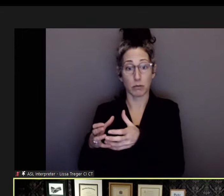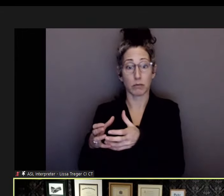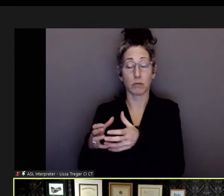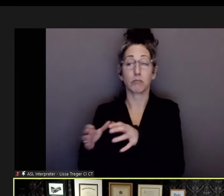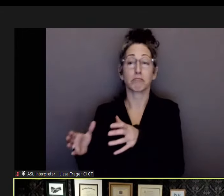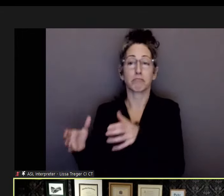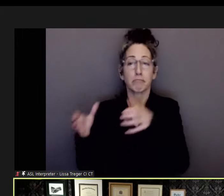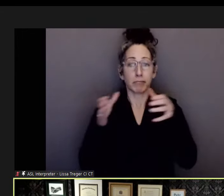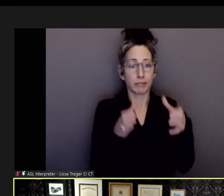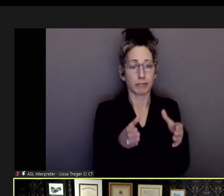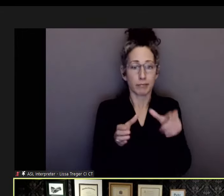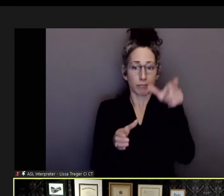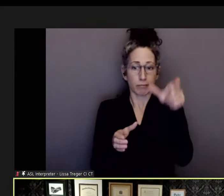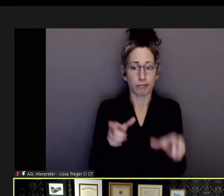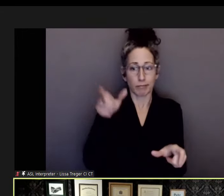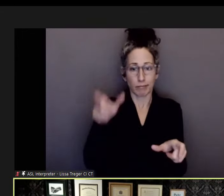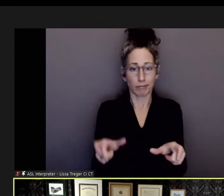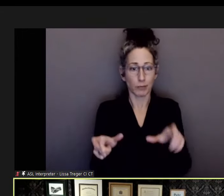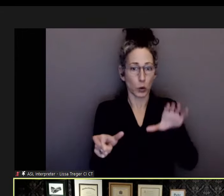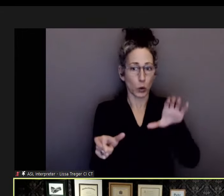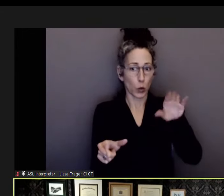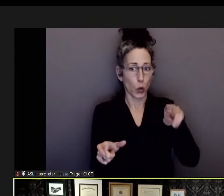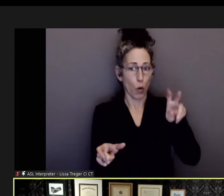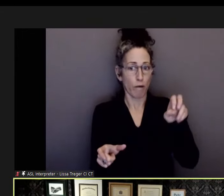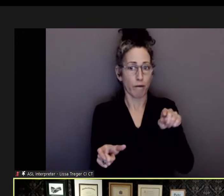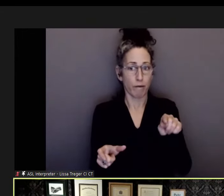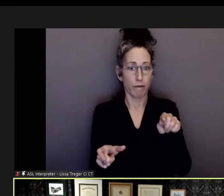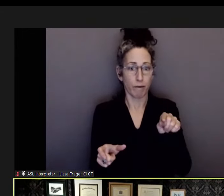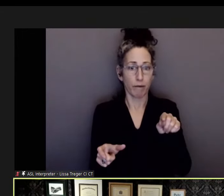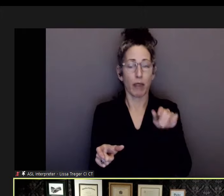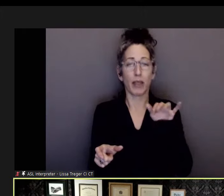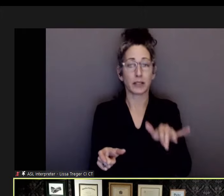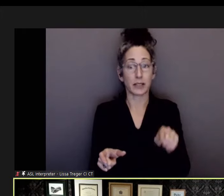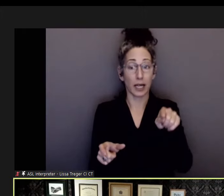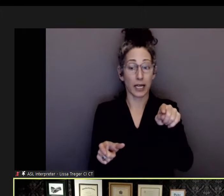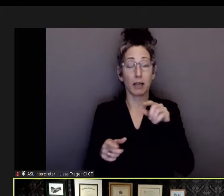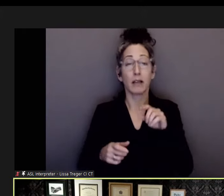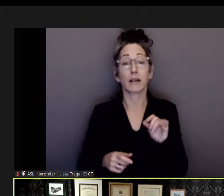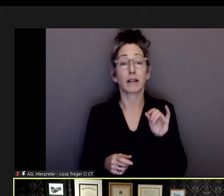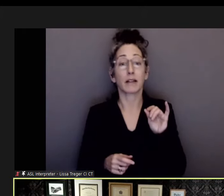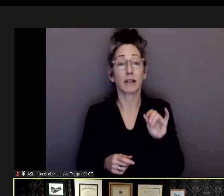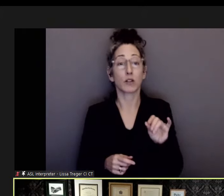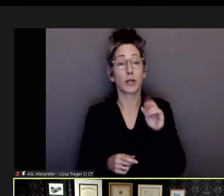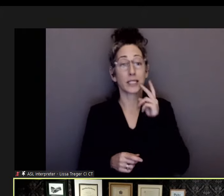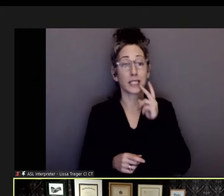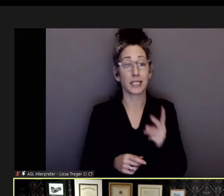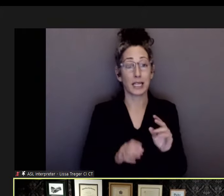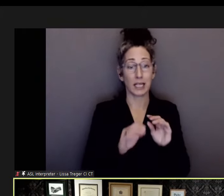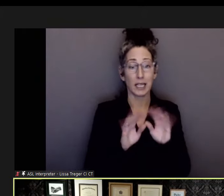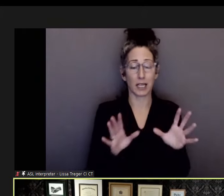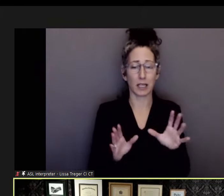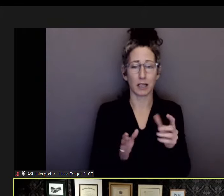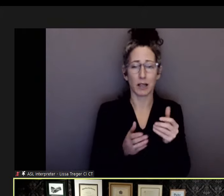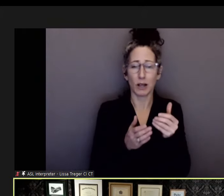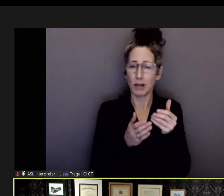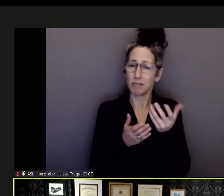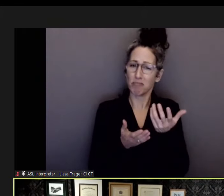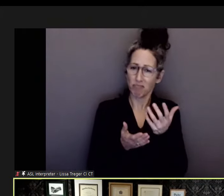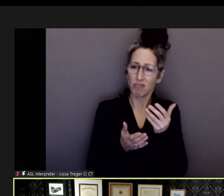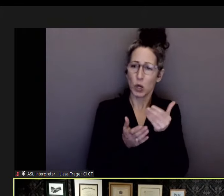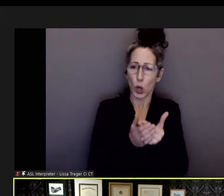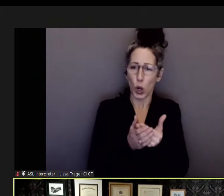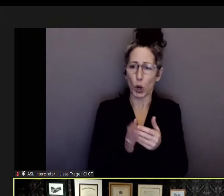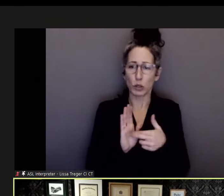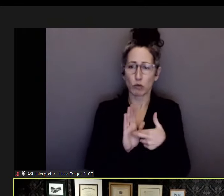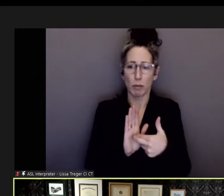look at the proportion of those individuals in the COVE study, you can see that there was actually pretty close representation of